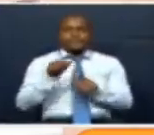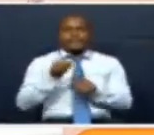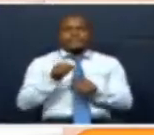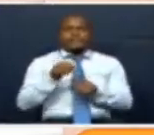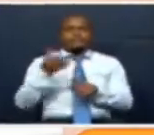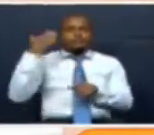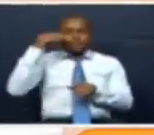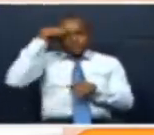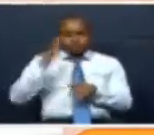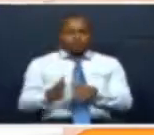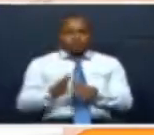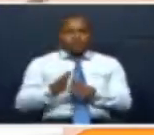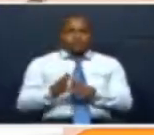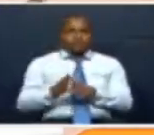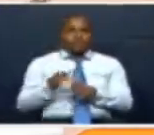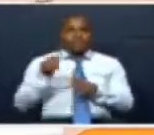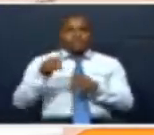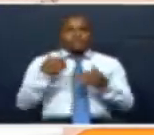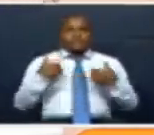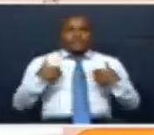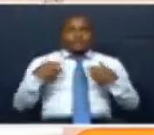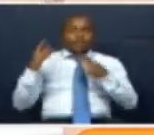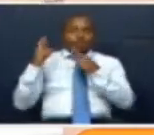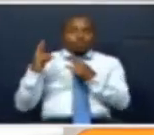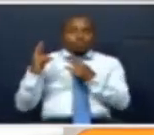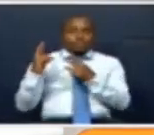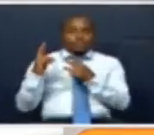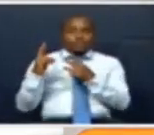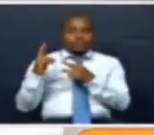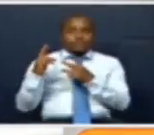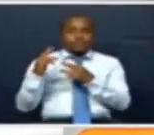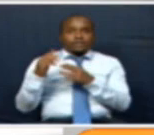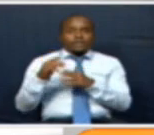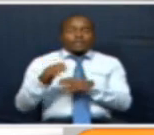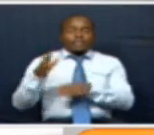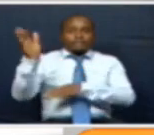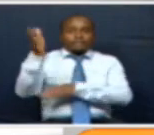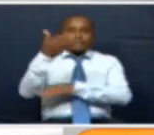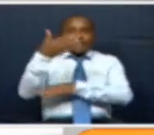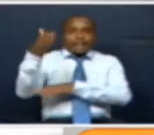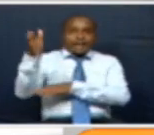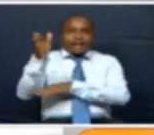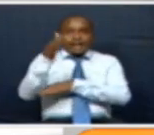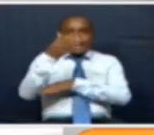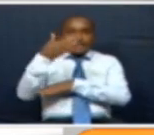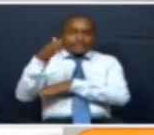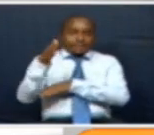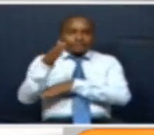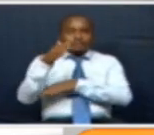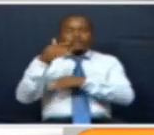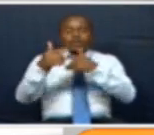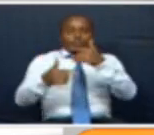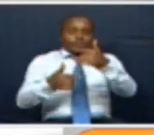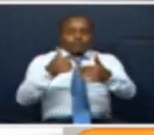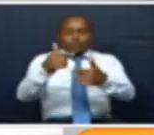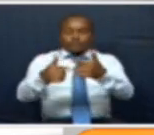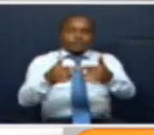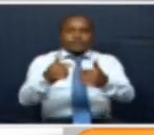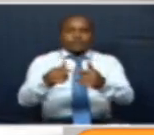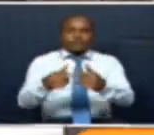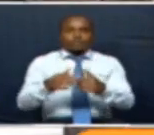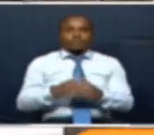institution, Mwaura is keeping hopes alive that the once high-flying flag of Starehe Boys Center will find its